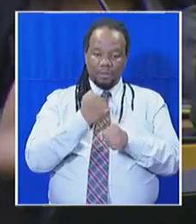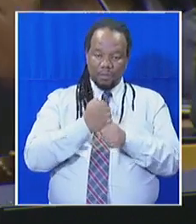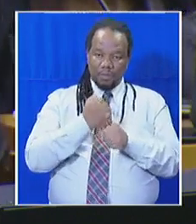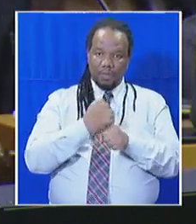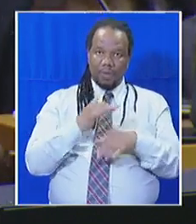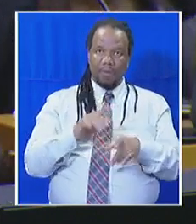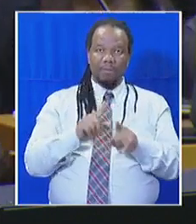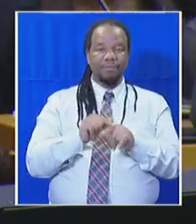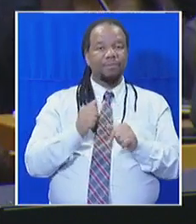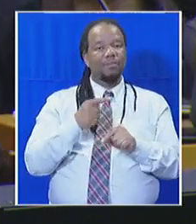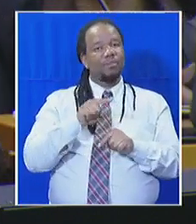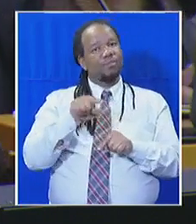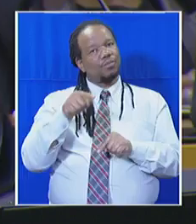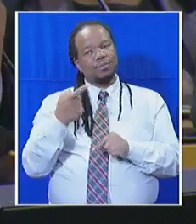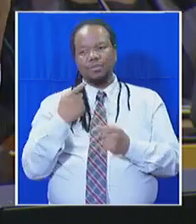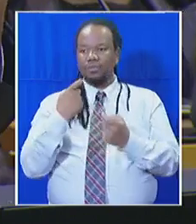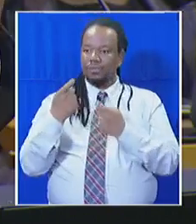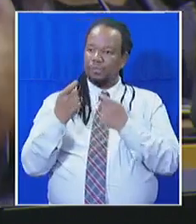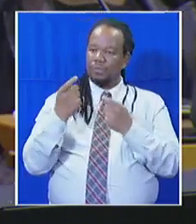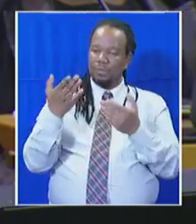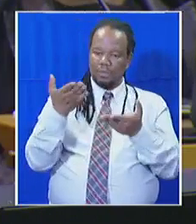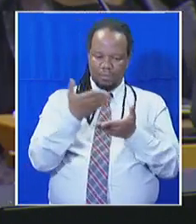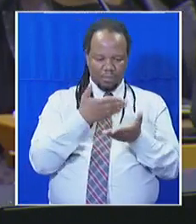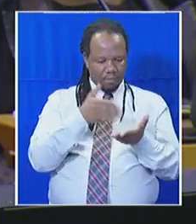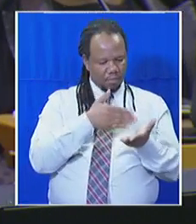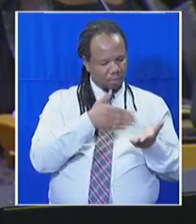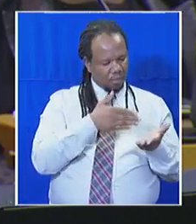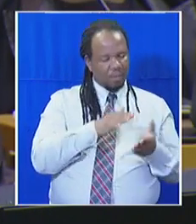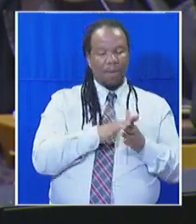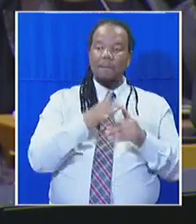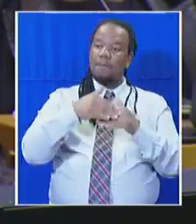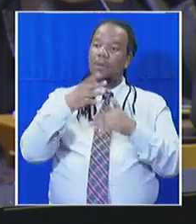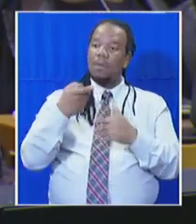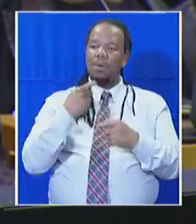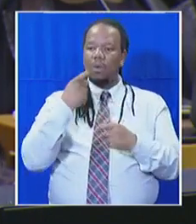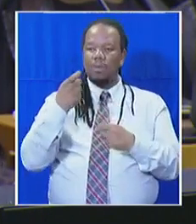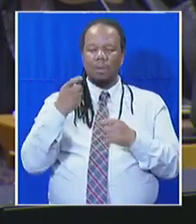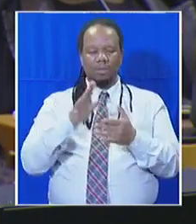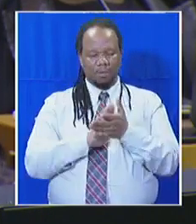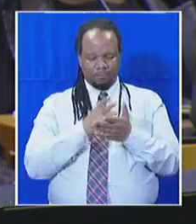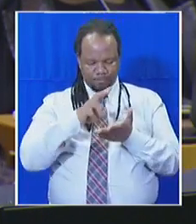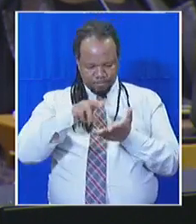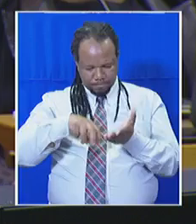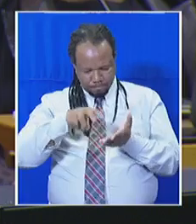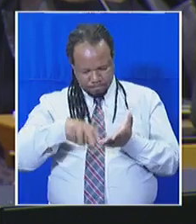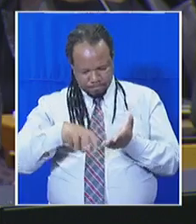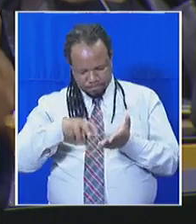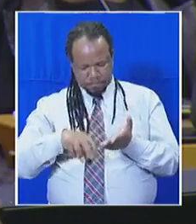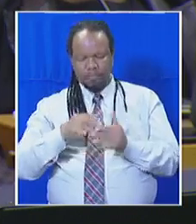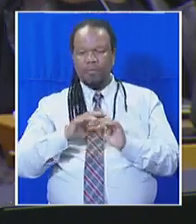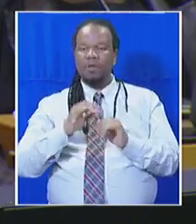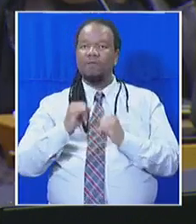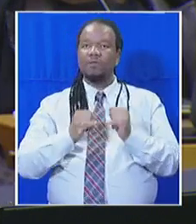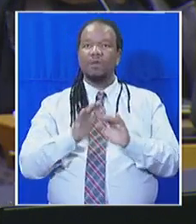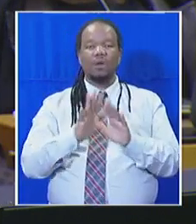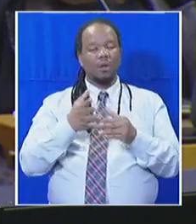all invited complaints and has received a great deal of complaints. Forensic investigations have been carried out. More